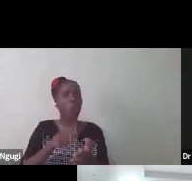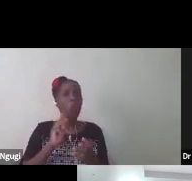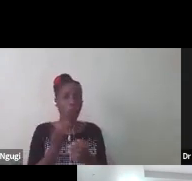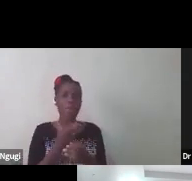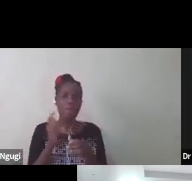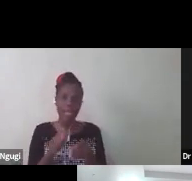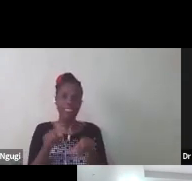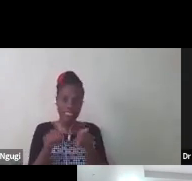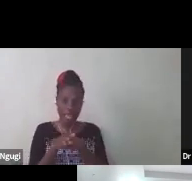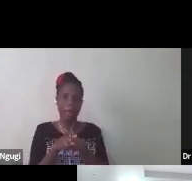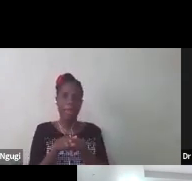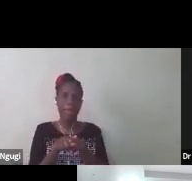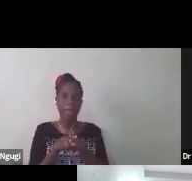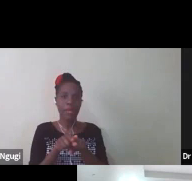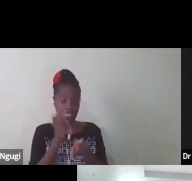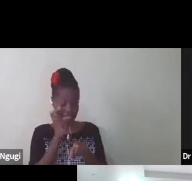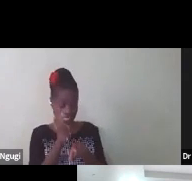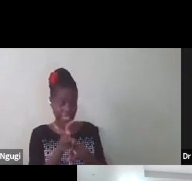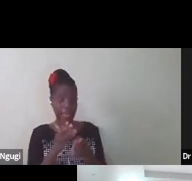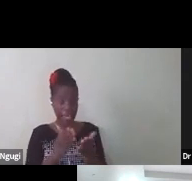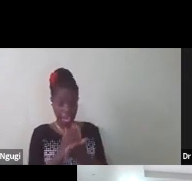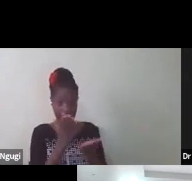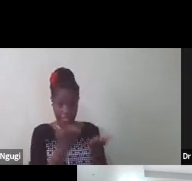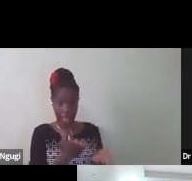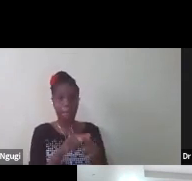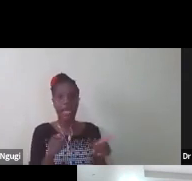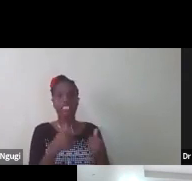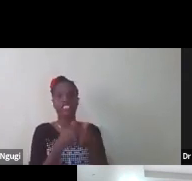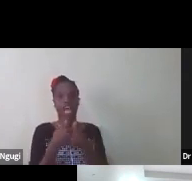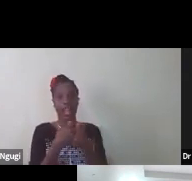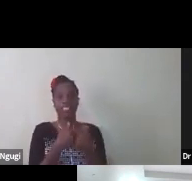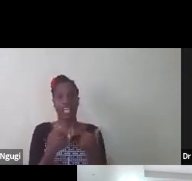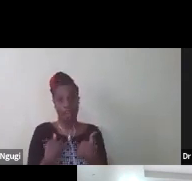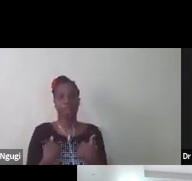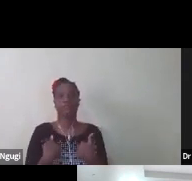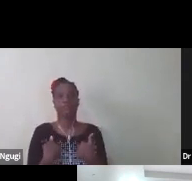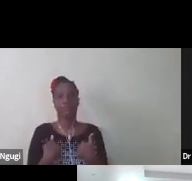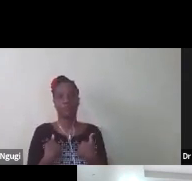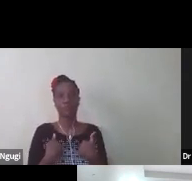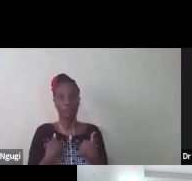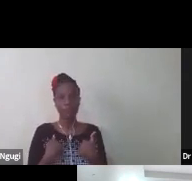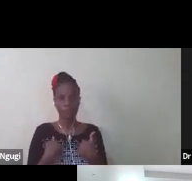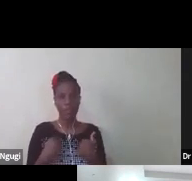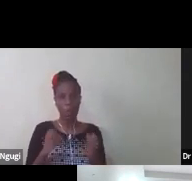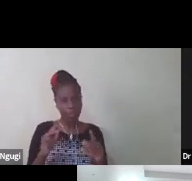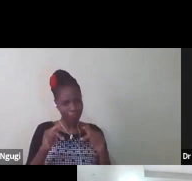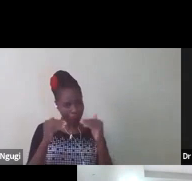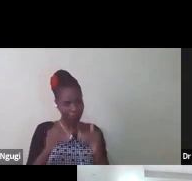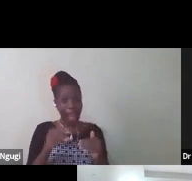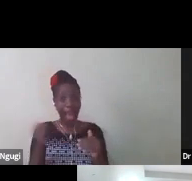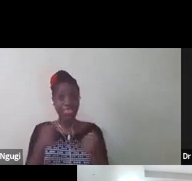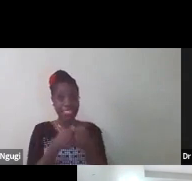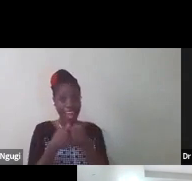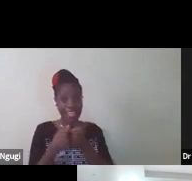the right, but it is a challenge. The other one is, I will just go into other challenges, which is the cost of the